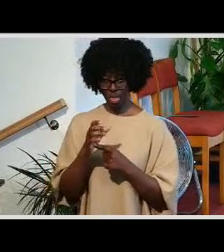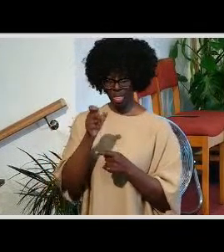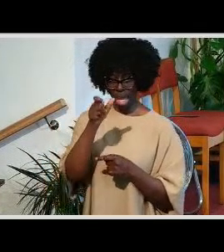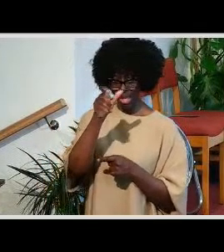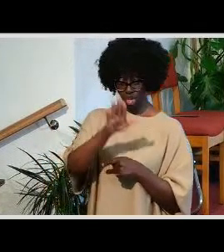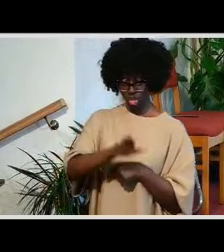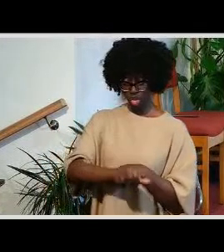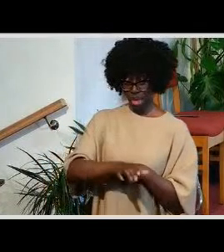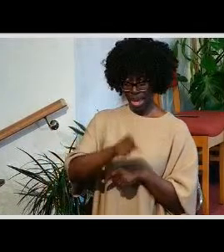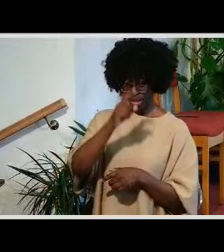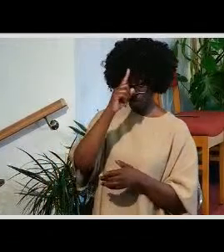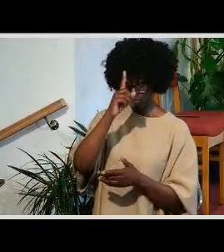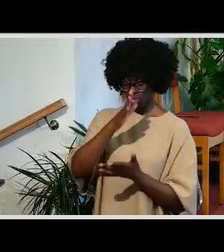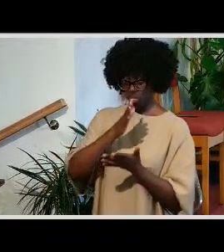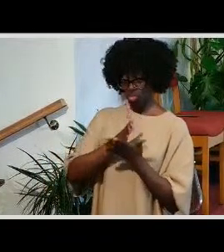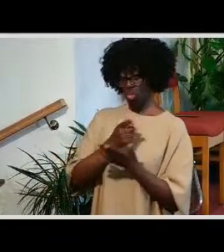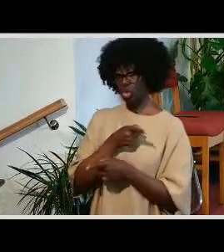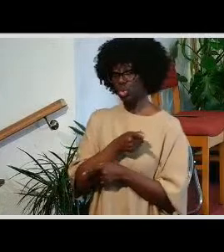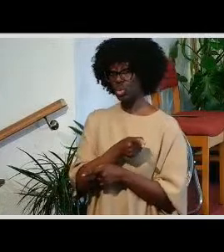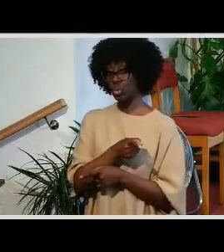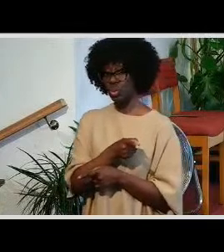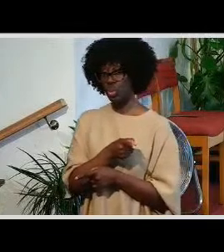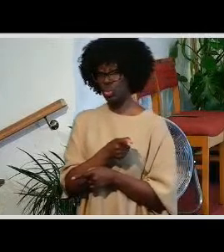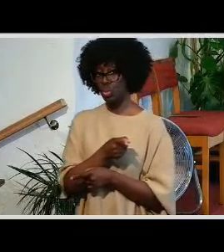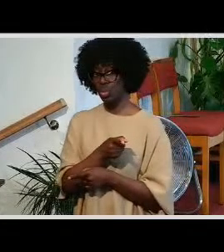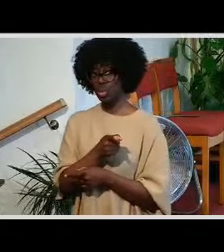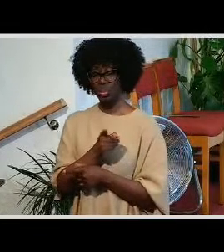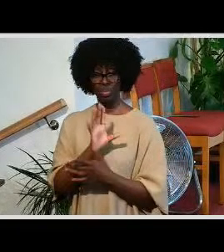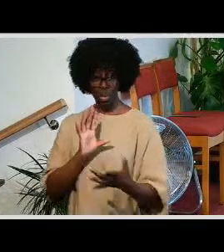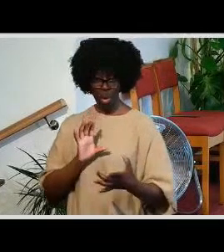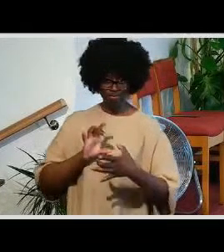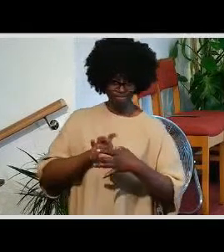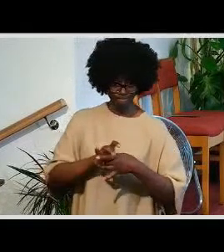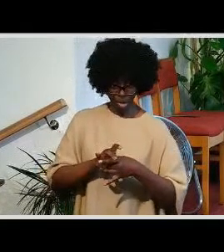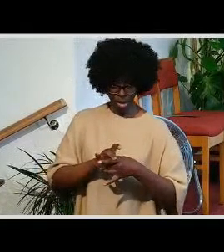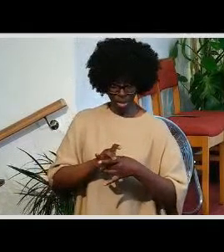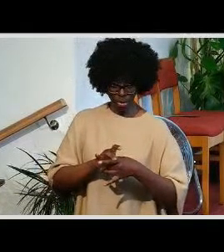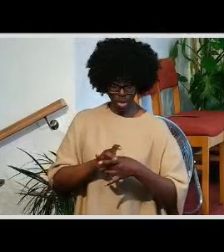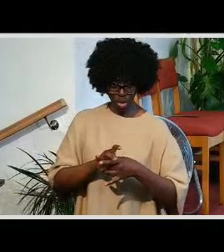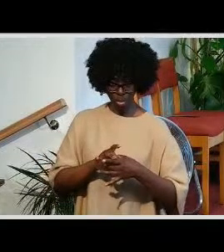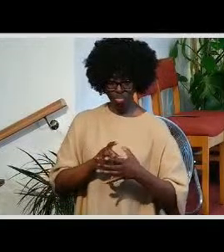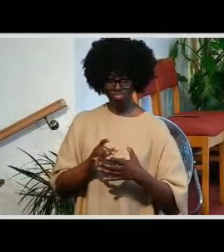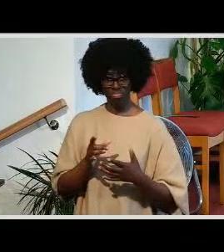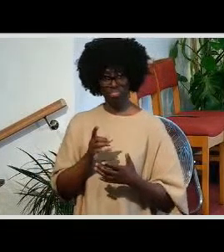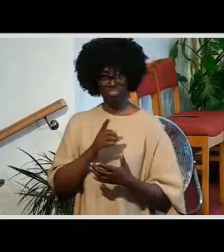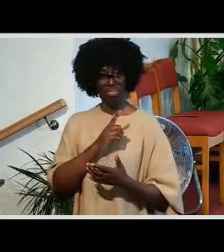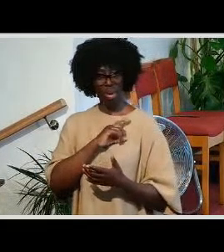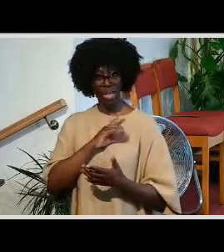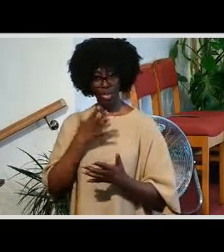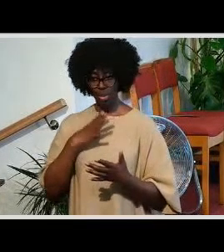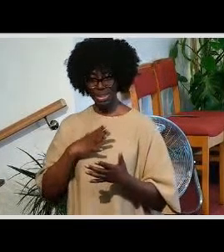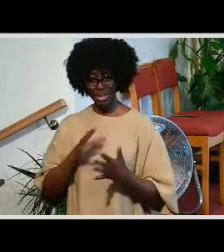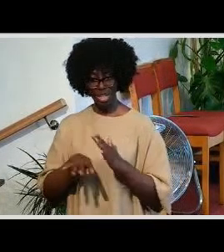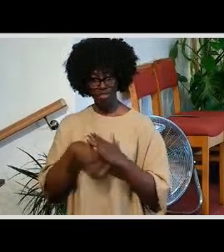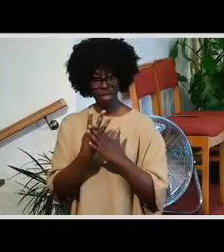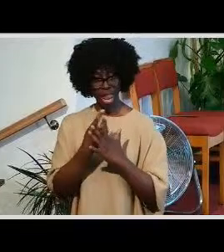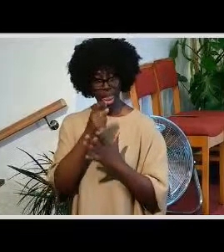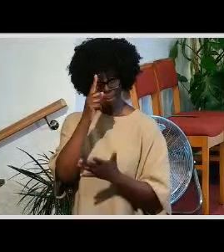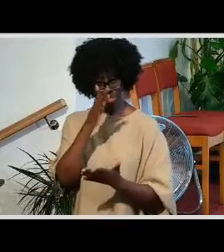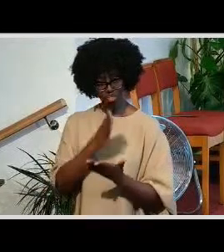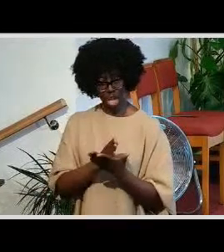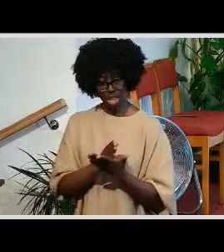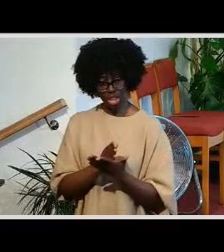will not engage with you in any meaningful way unless they can trust you. And trusting means